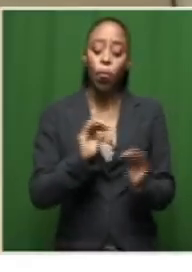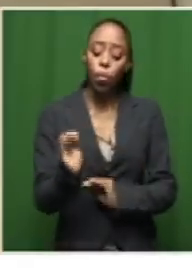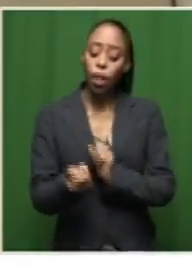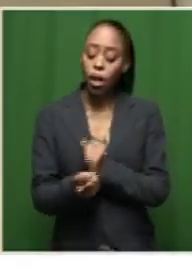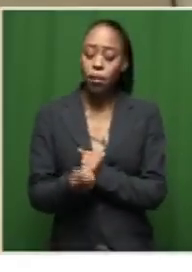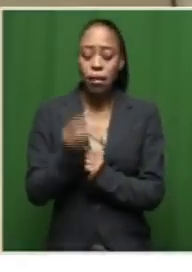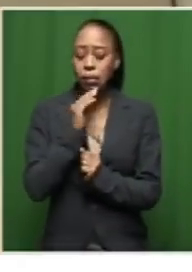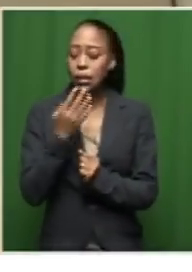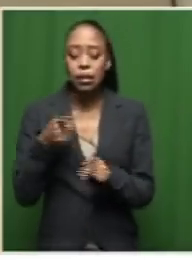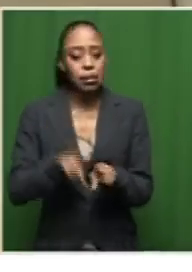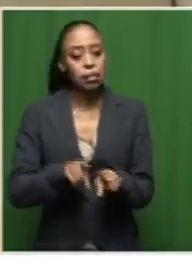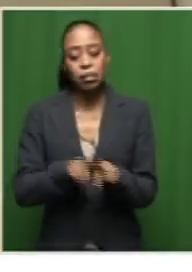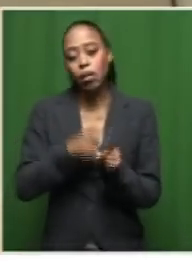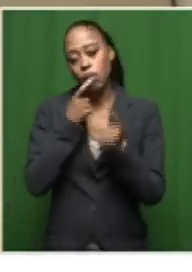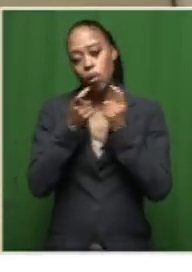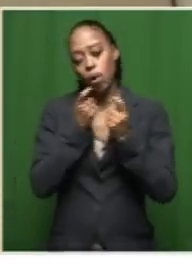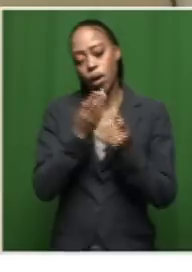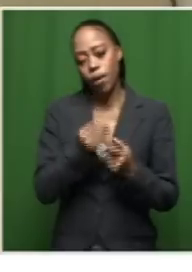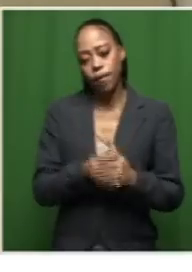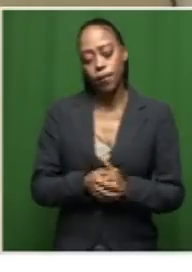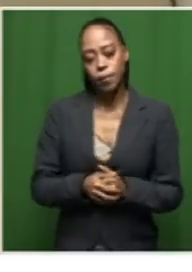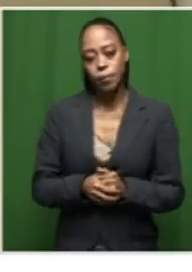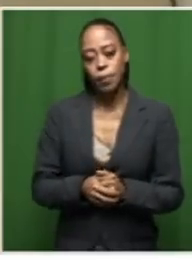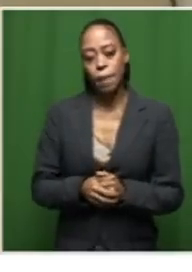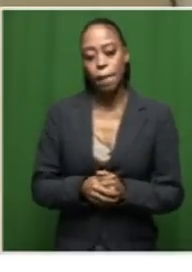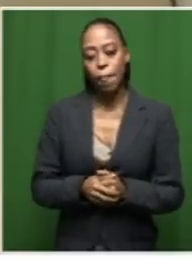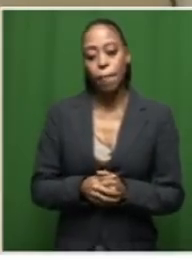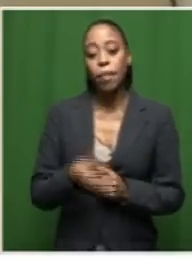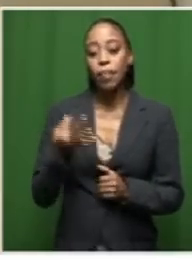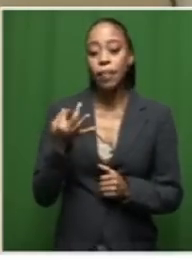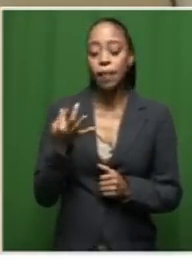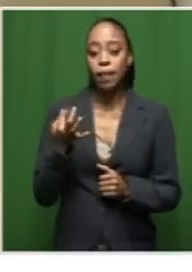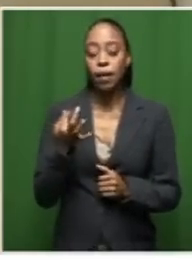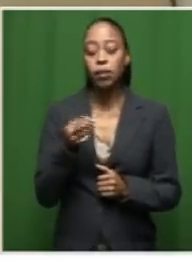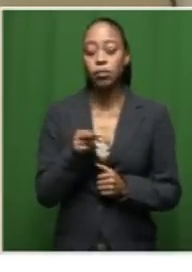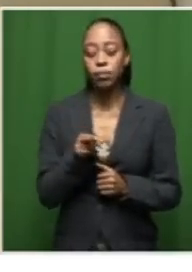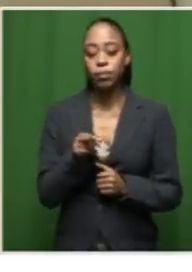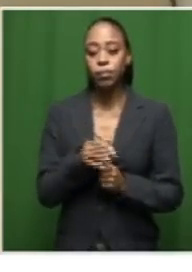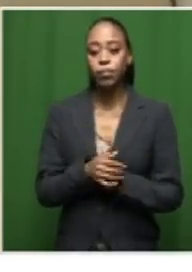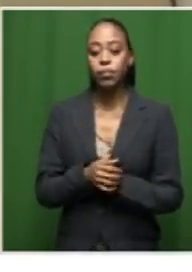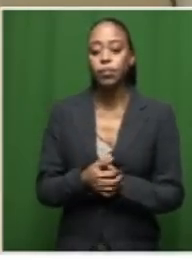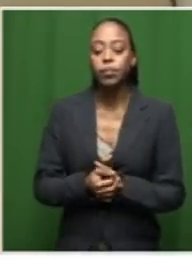that payment, we'll also get a complaint in that regard. The third largest